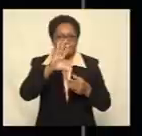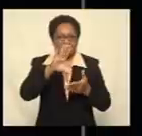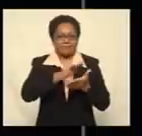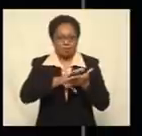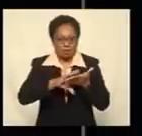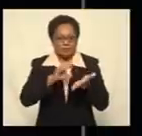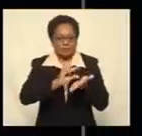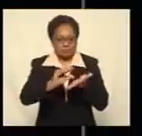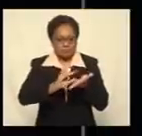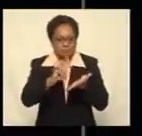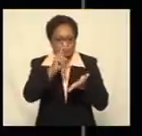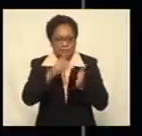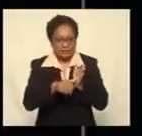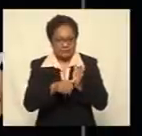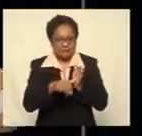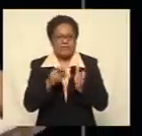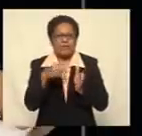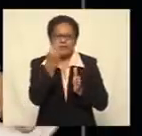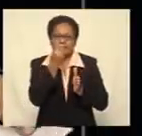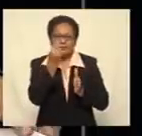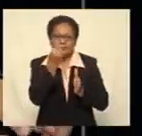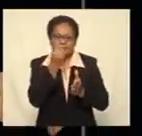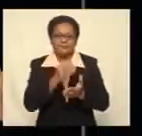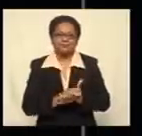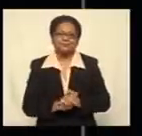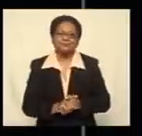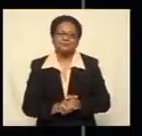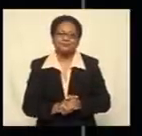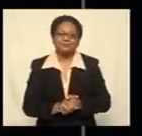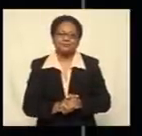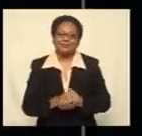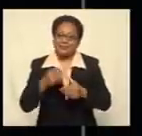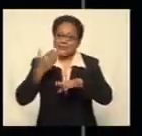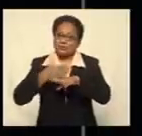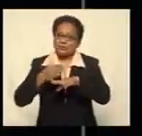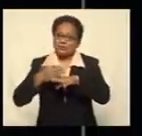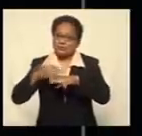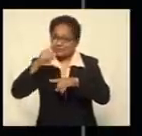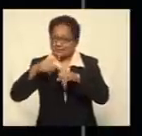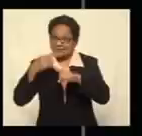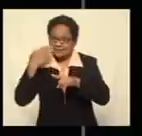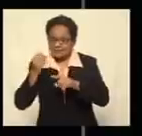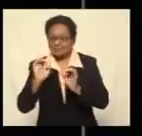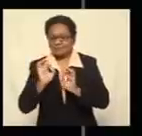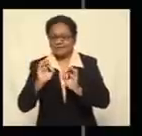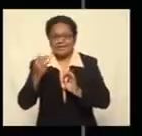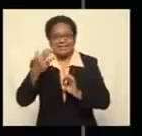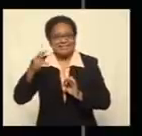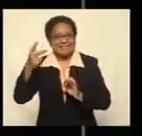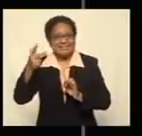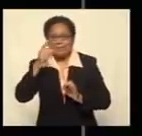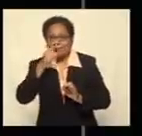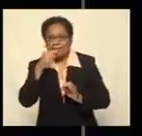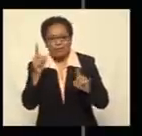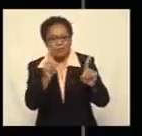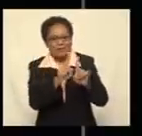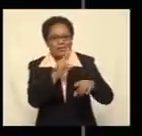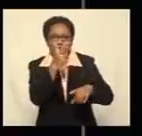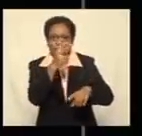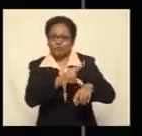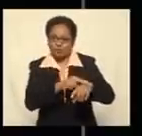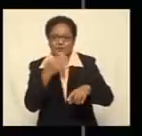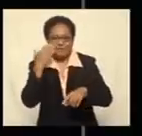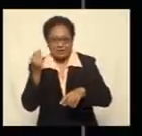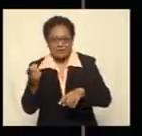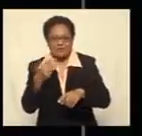payments as grocery payments. No new cases and 98 close contacts of doctors identified. and